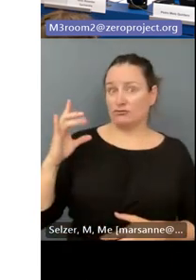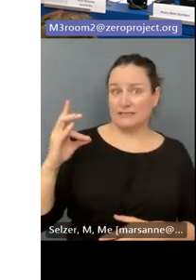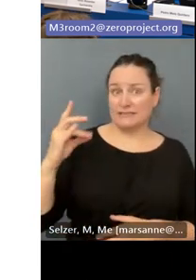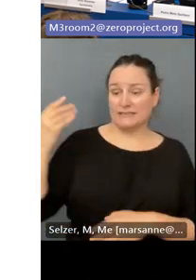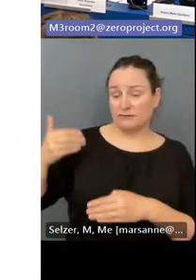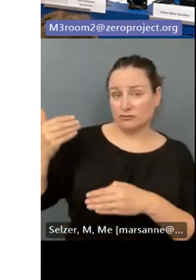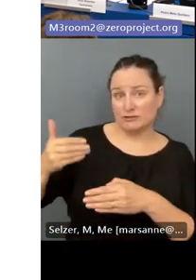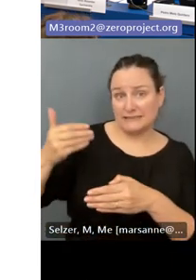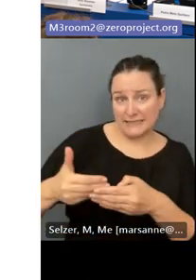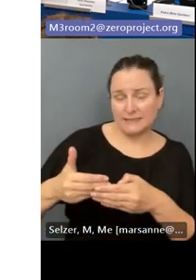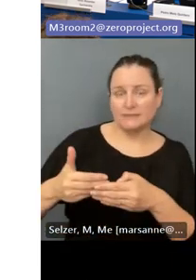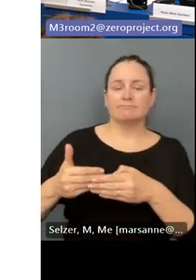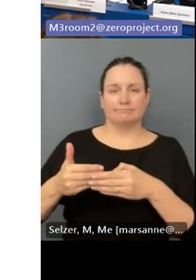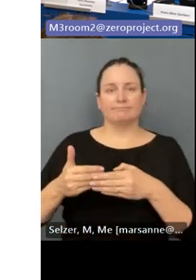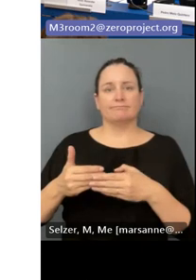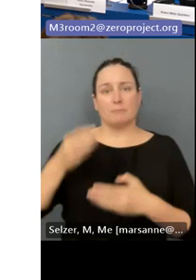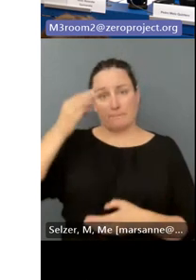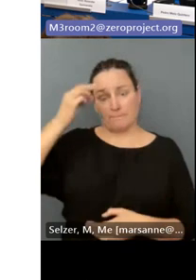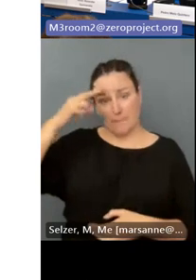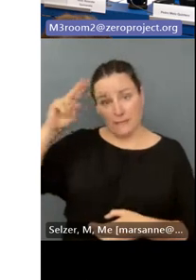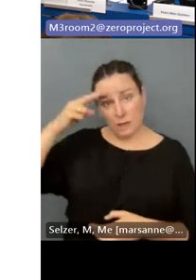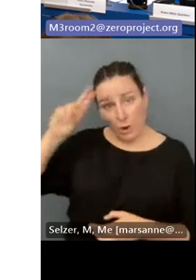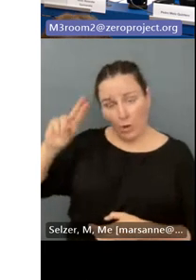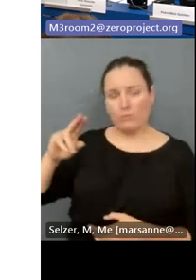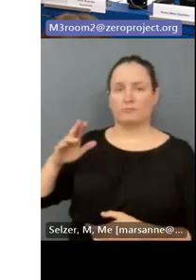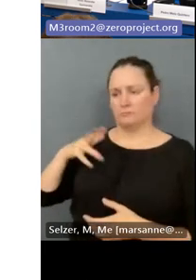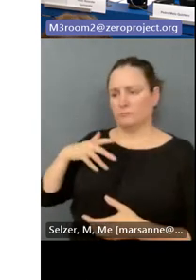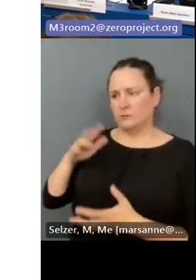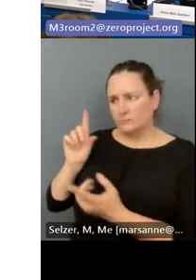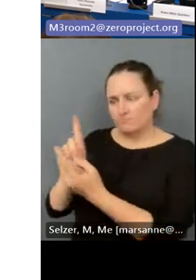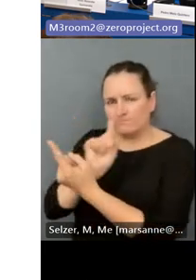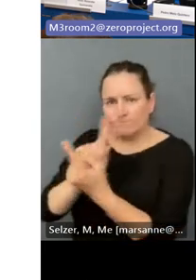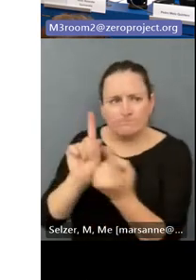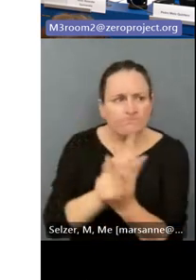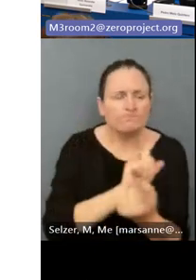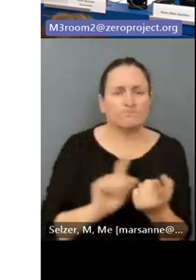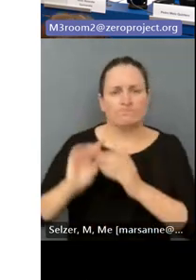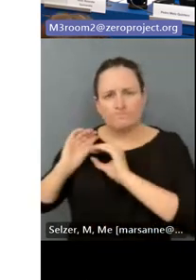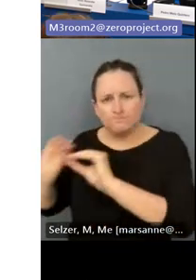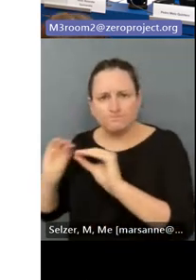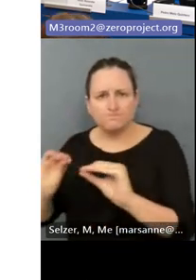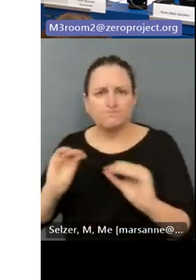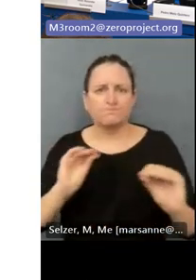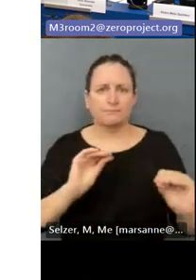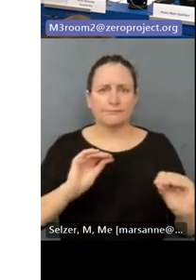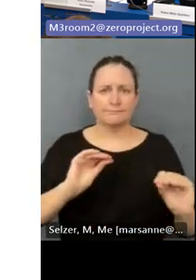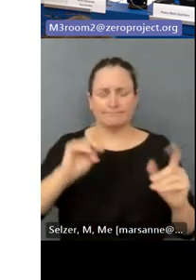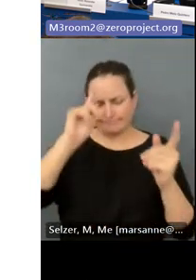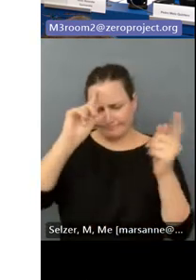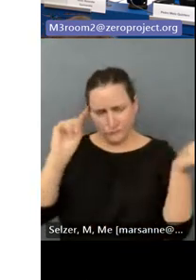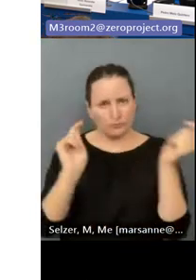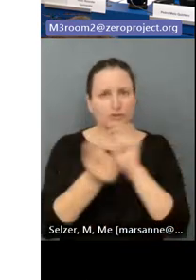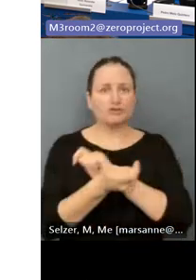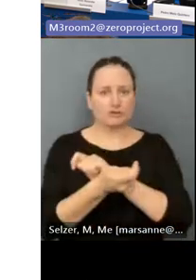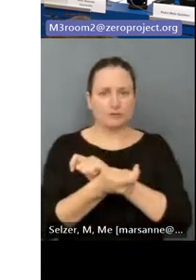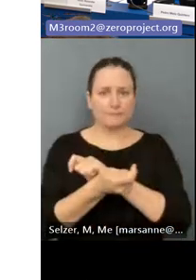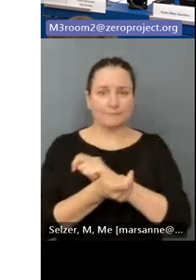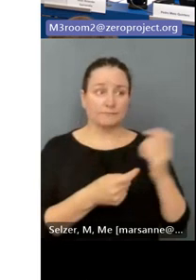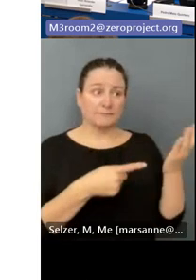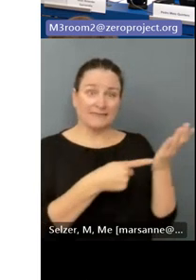in Mexico. This have to finish. This have to change, and we need the technology can be our